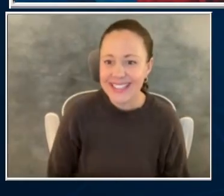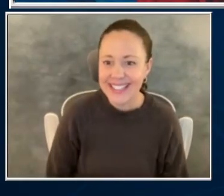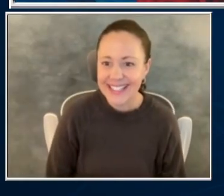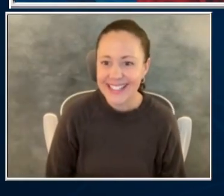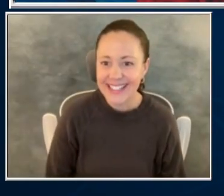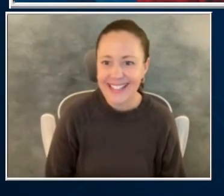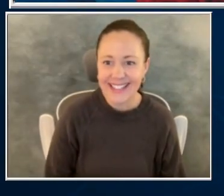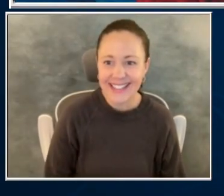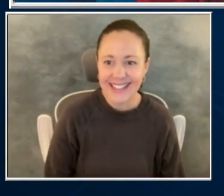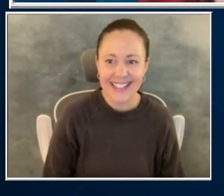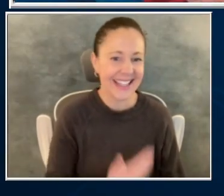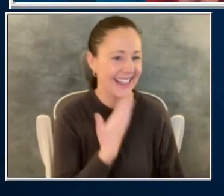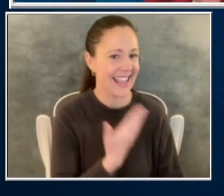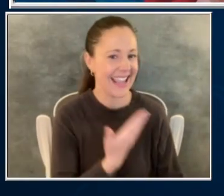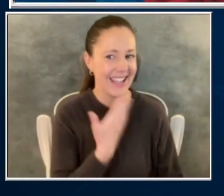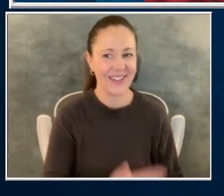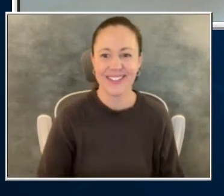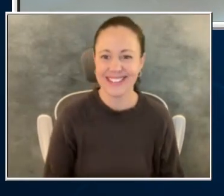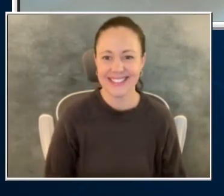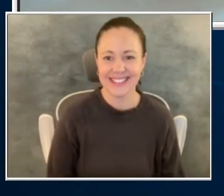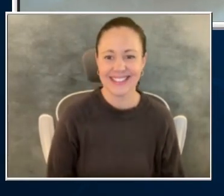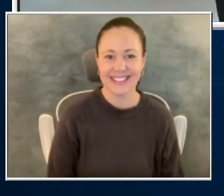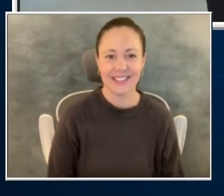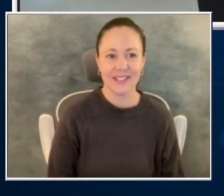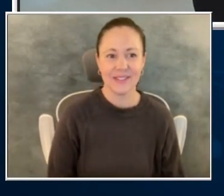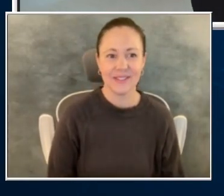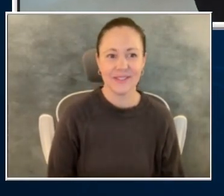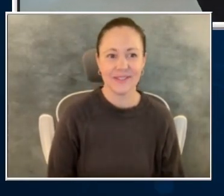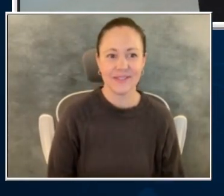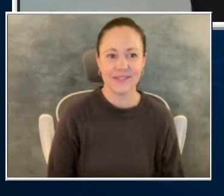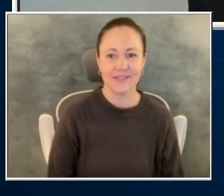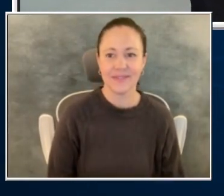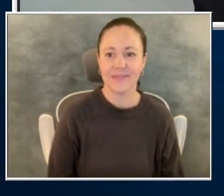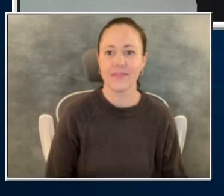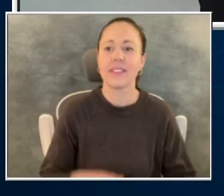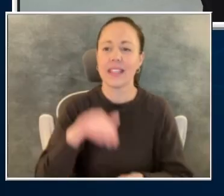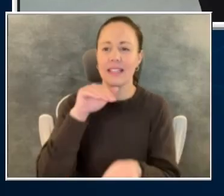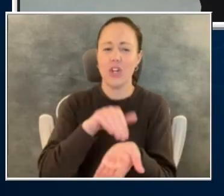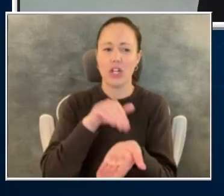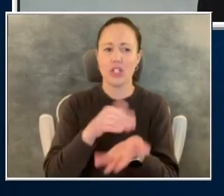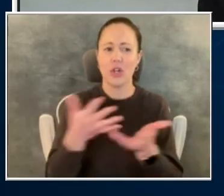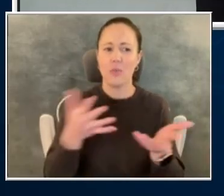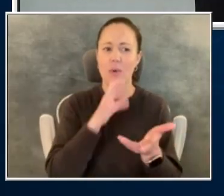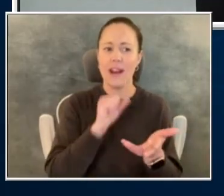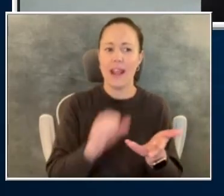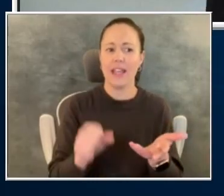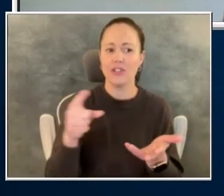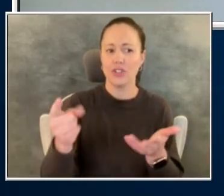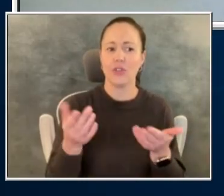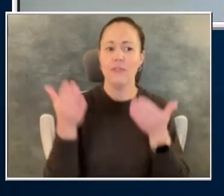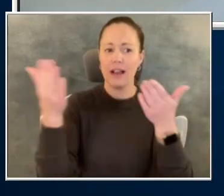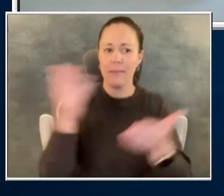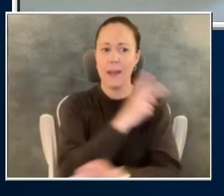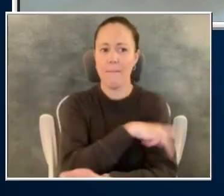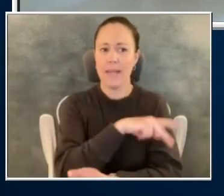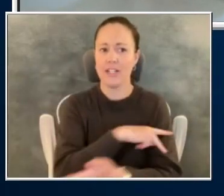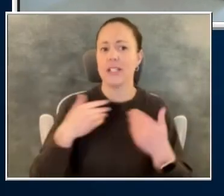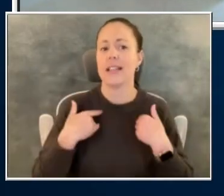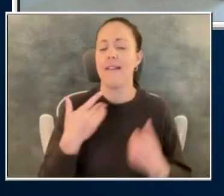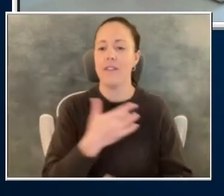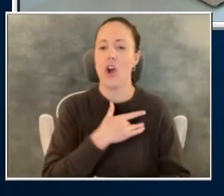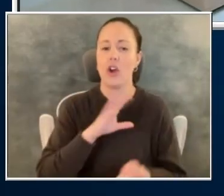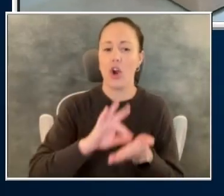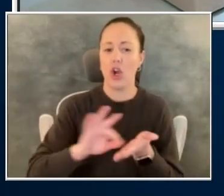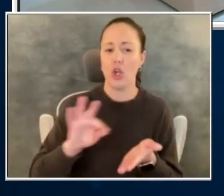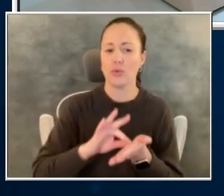Thank you. Thanks. And Dr. Affek, at what age do you recommend patients get a cardio score? Usually somewhere between